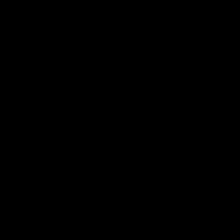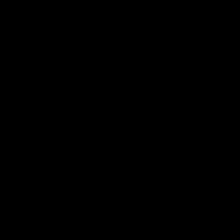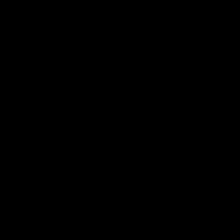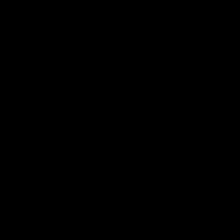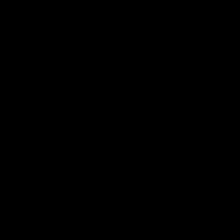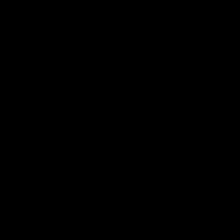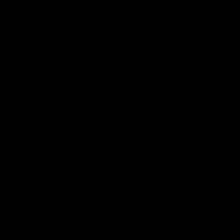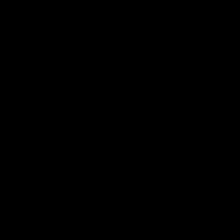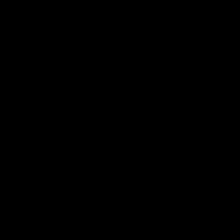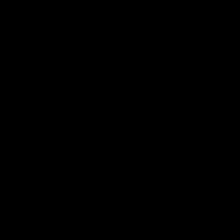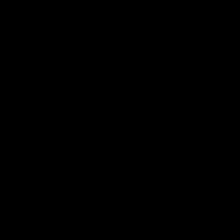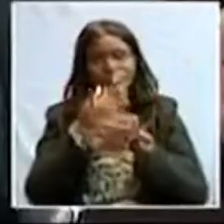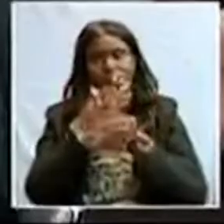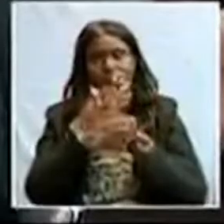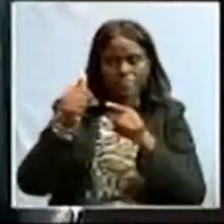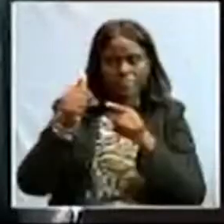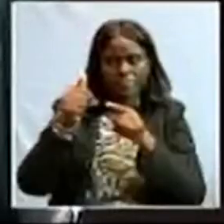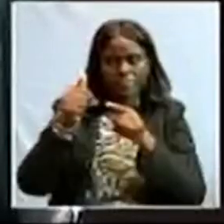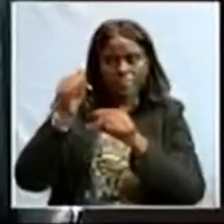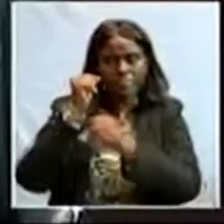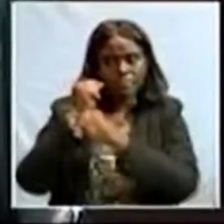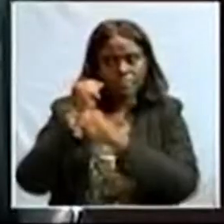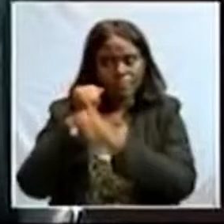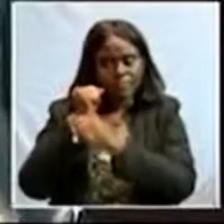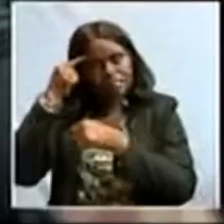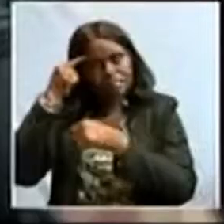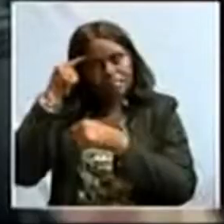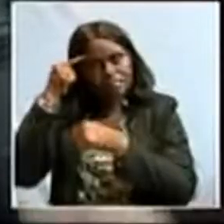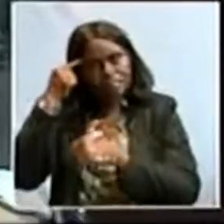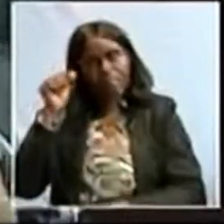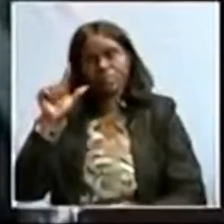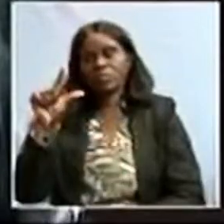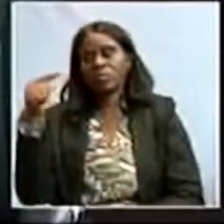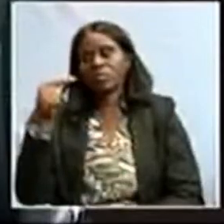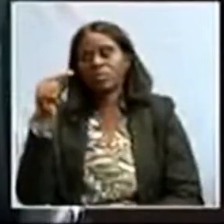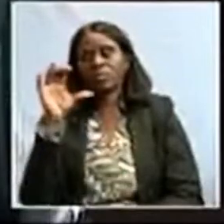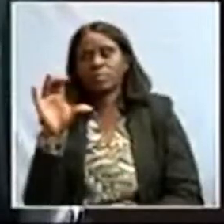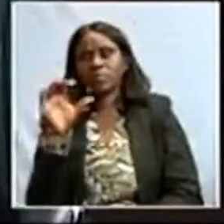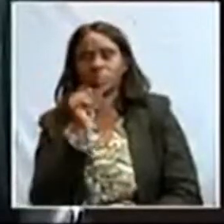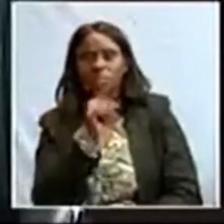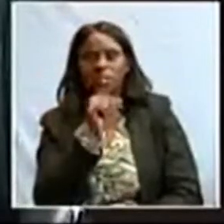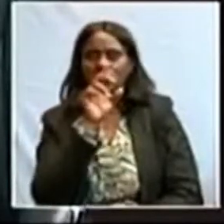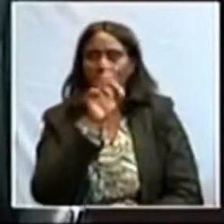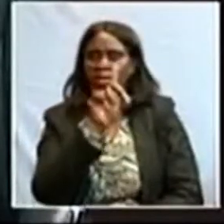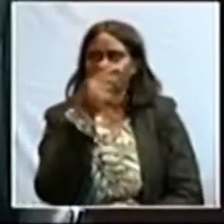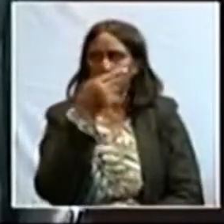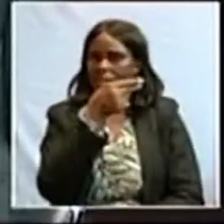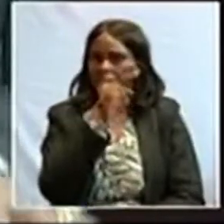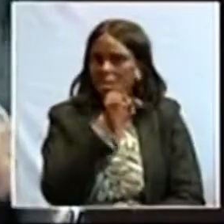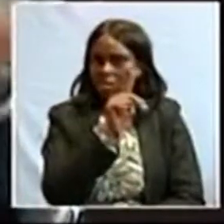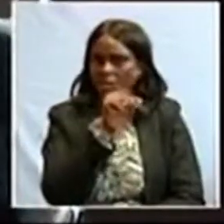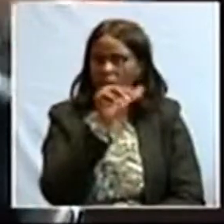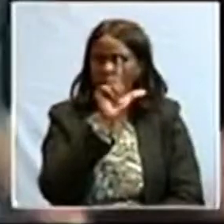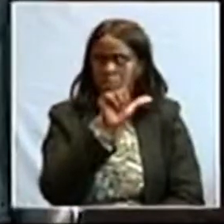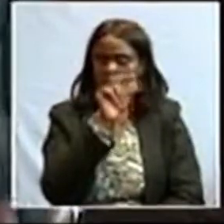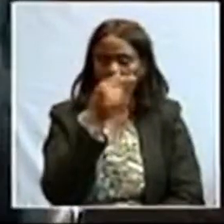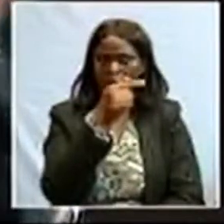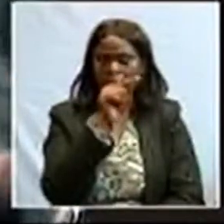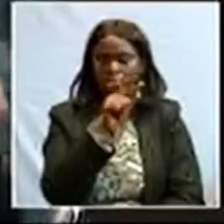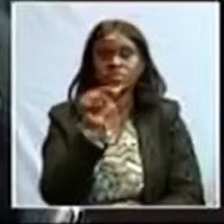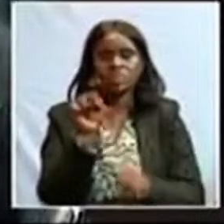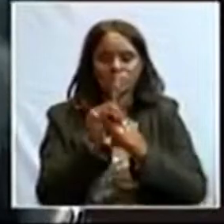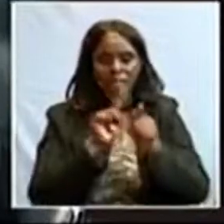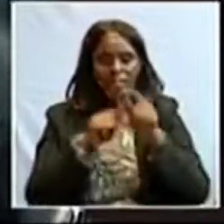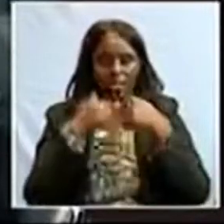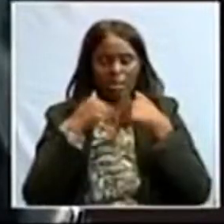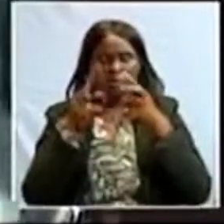Of the Local Government Commission, Director Human Resource, Local Government Service Commission. So there's a